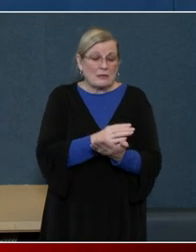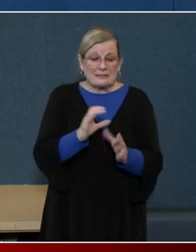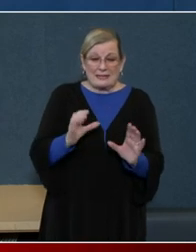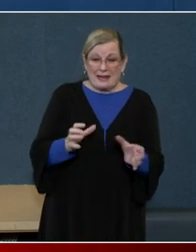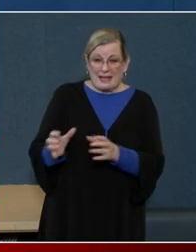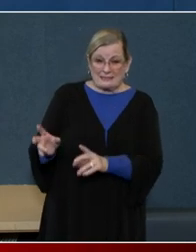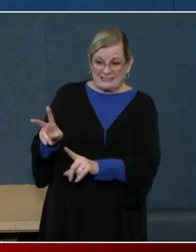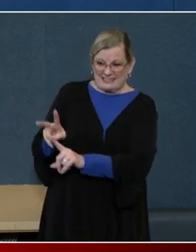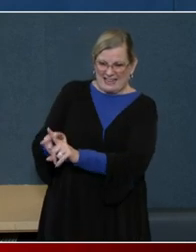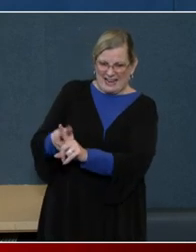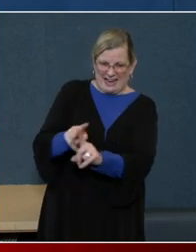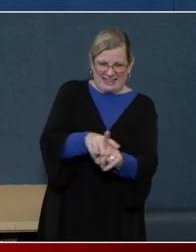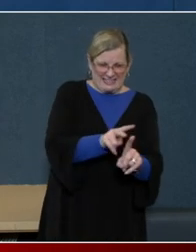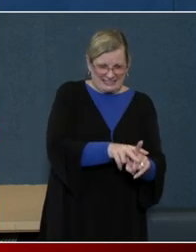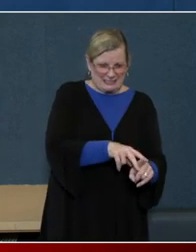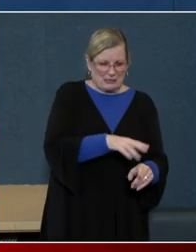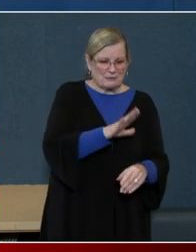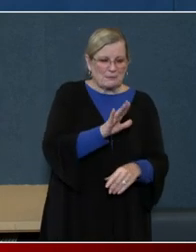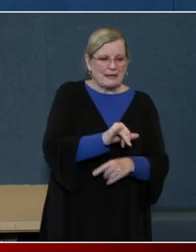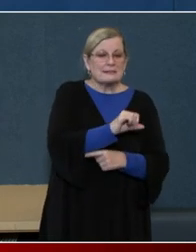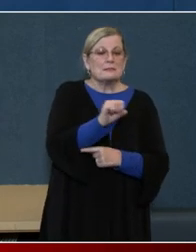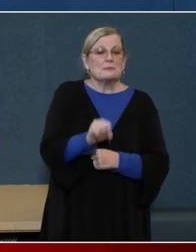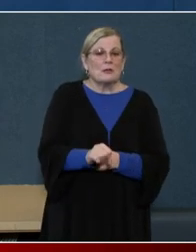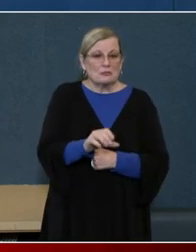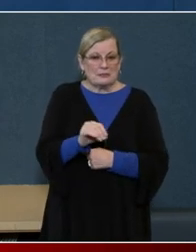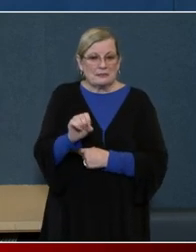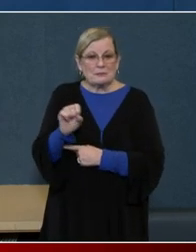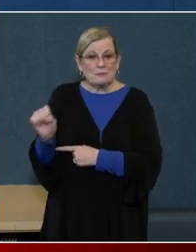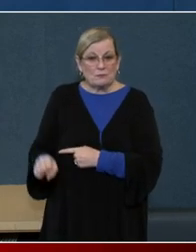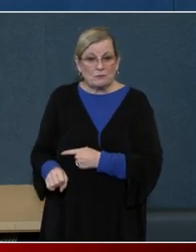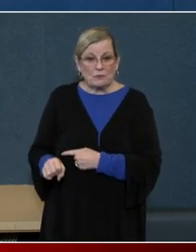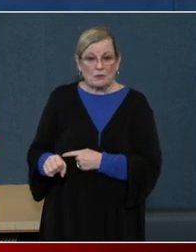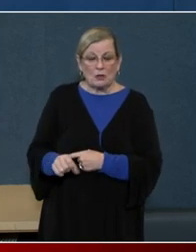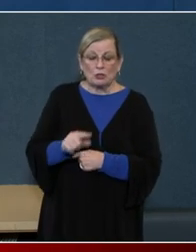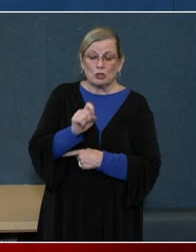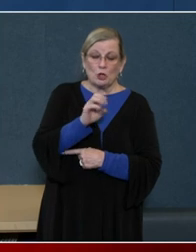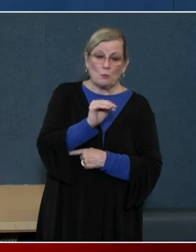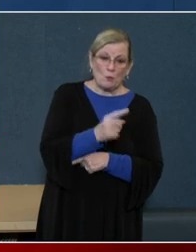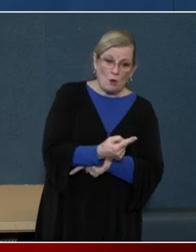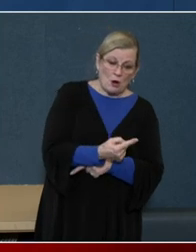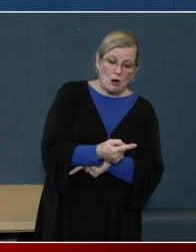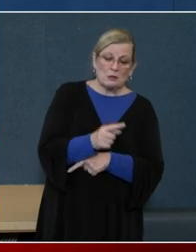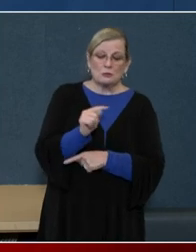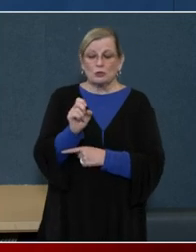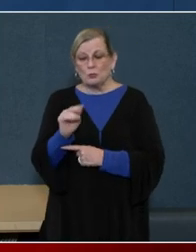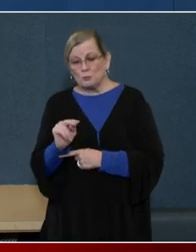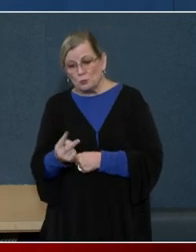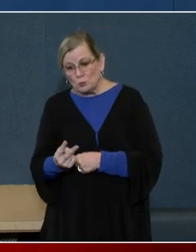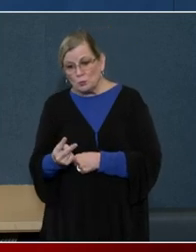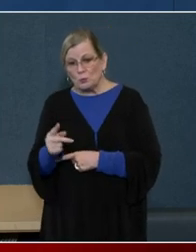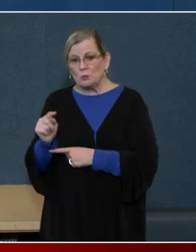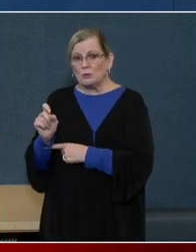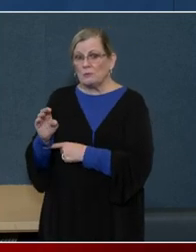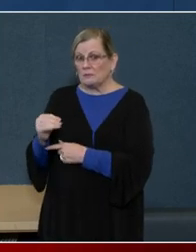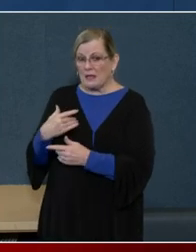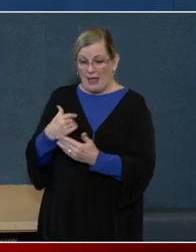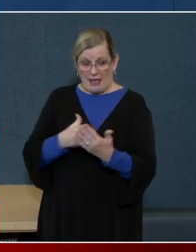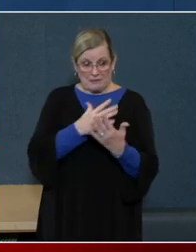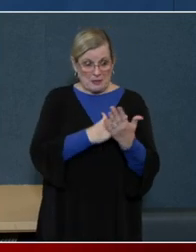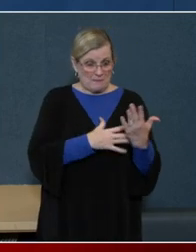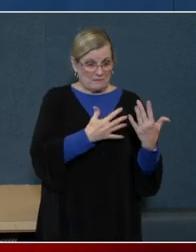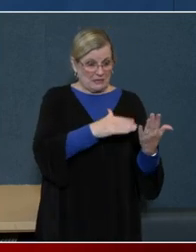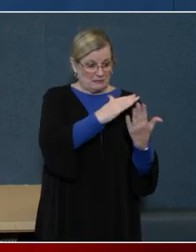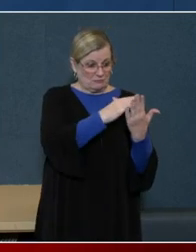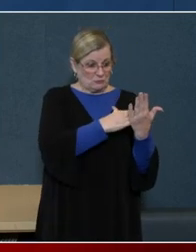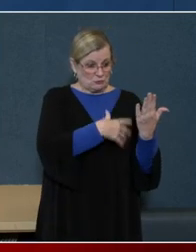on a semester basis. So for term one, term two, for example, you may have a different set of courses that you take compared to